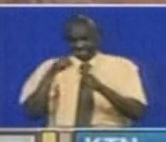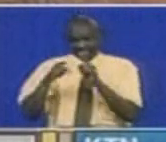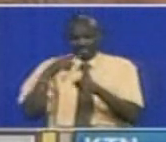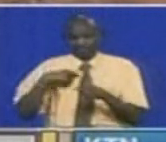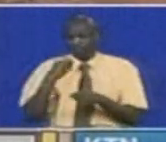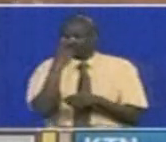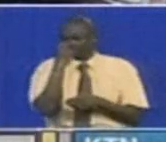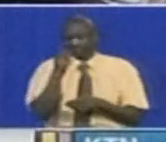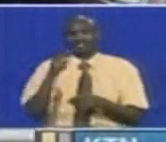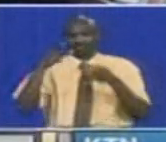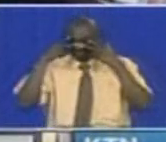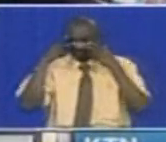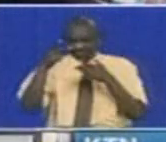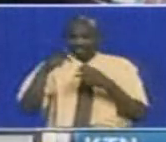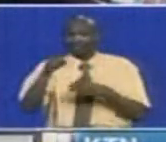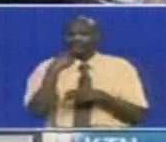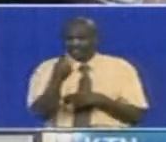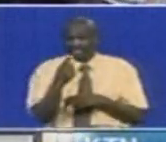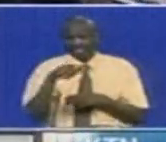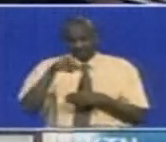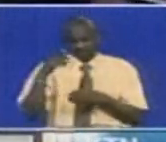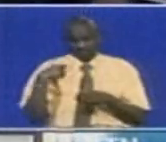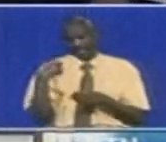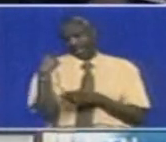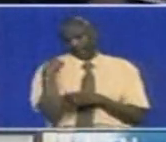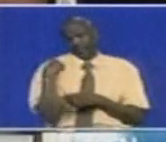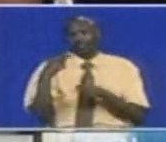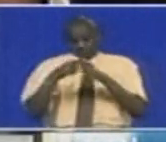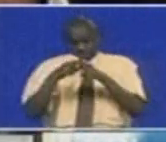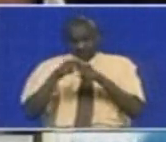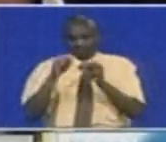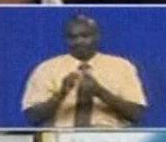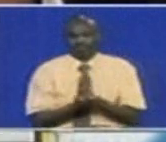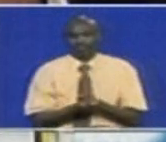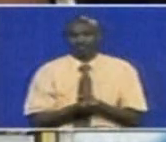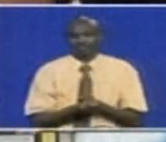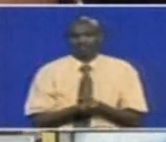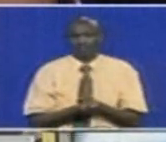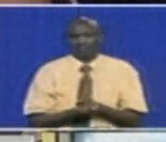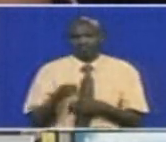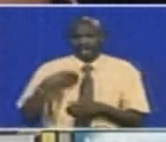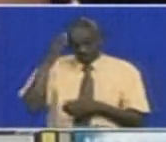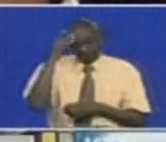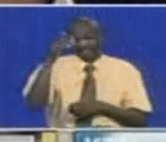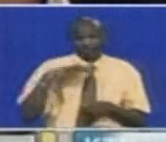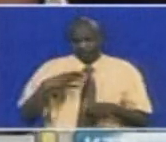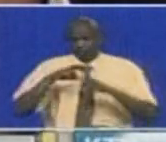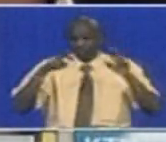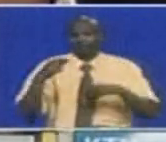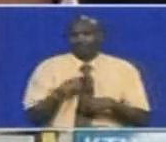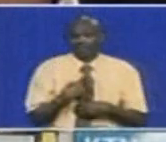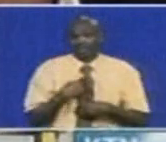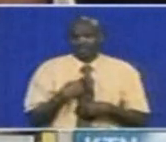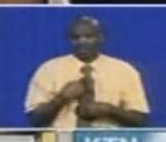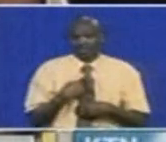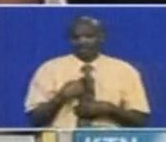terrorists, telling us that he knew that his number would be up soon. I was warned that these guys were looking for me. In